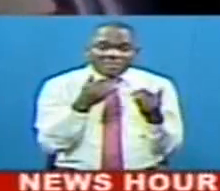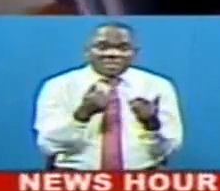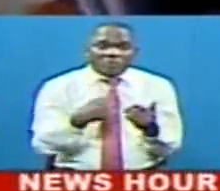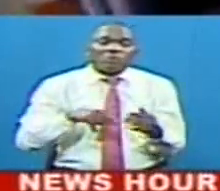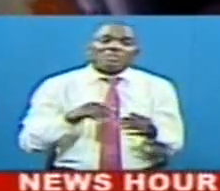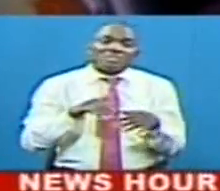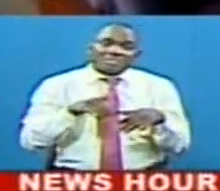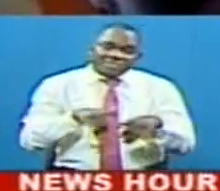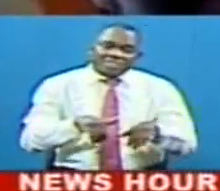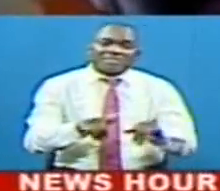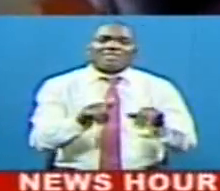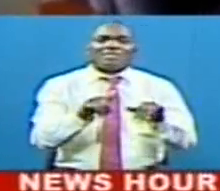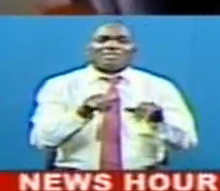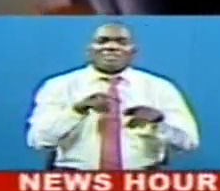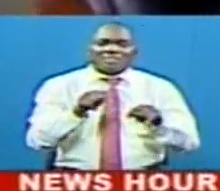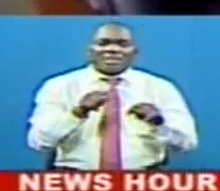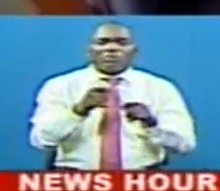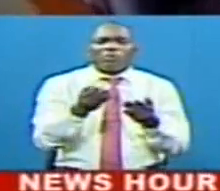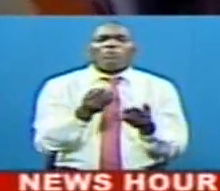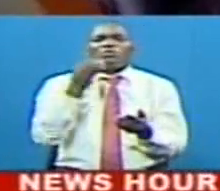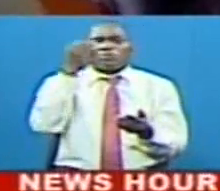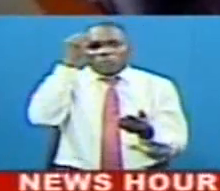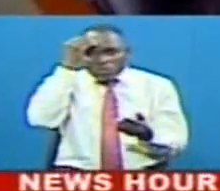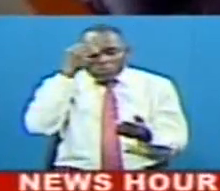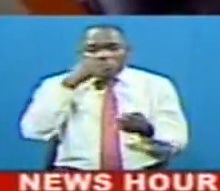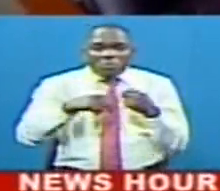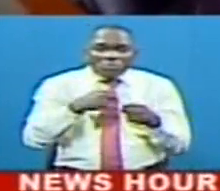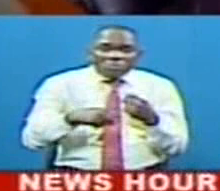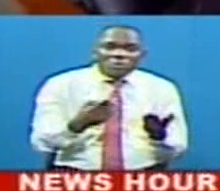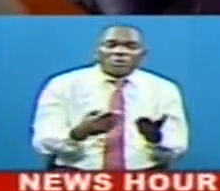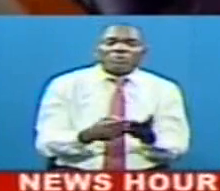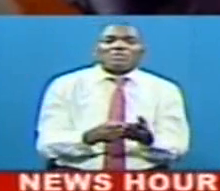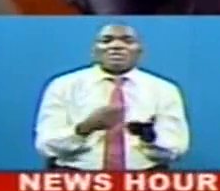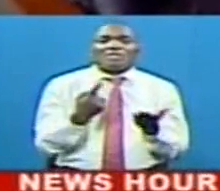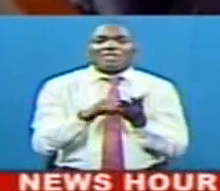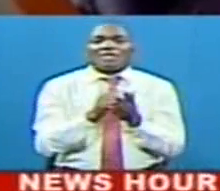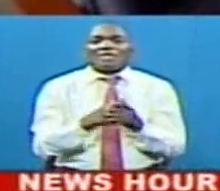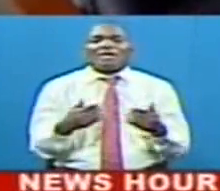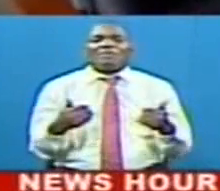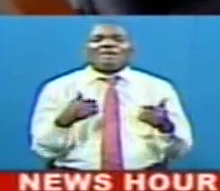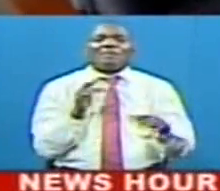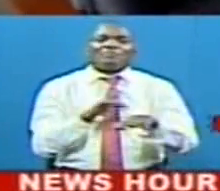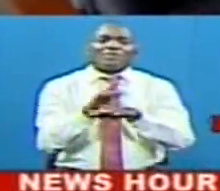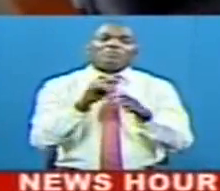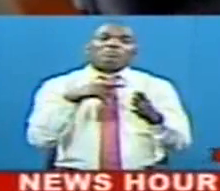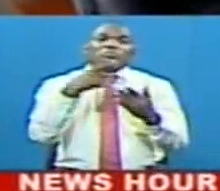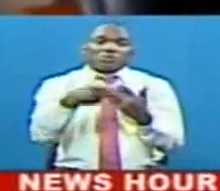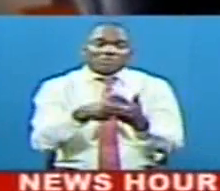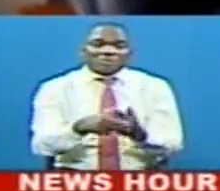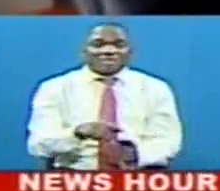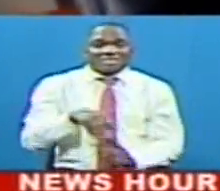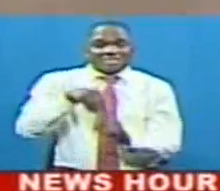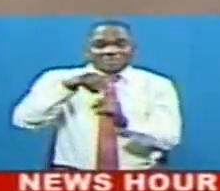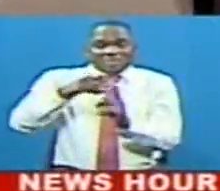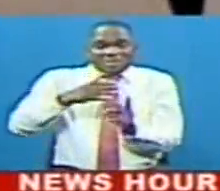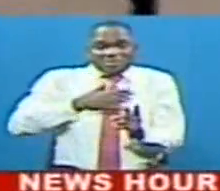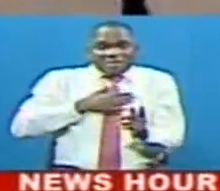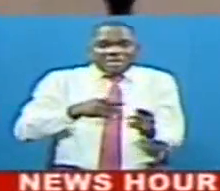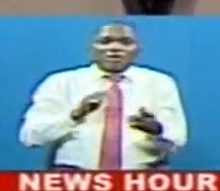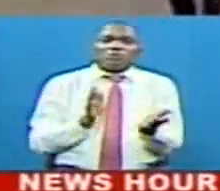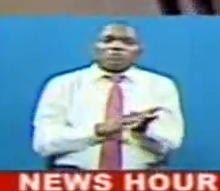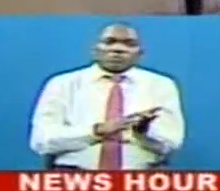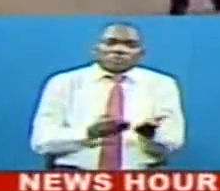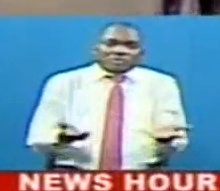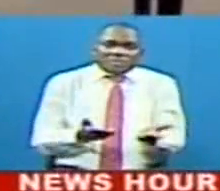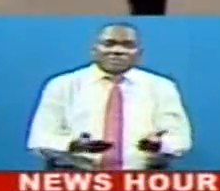are yet to get in to know any program relating to the program, especially in my college.